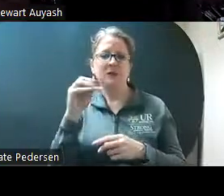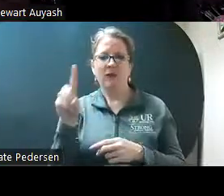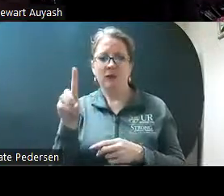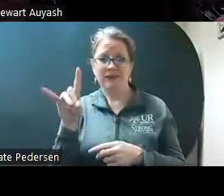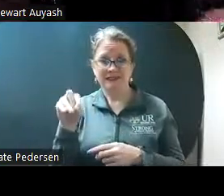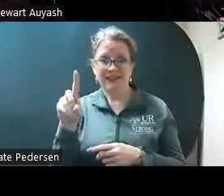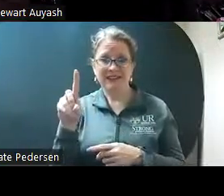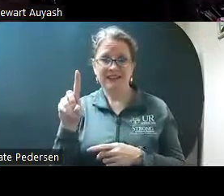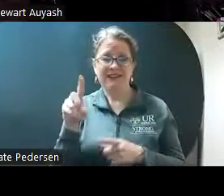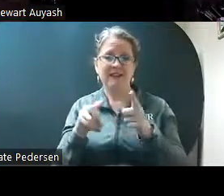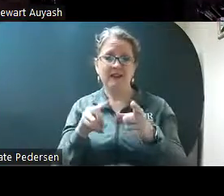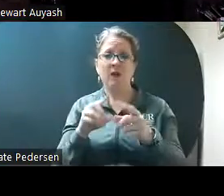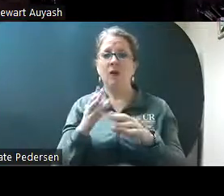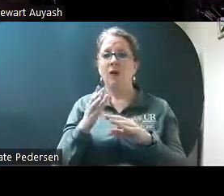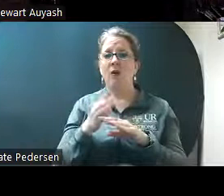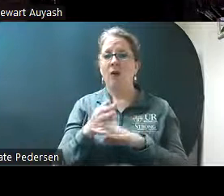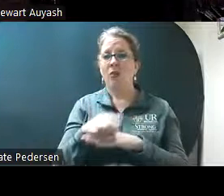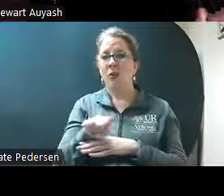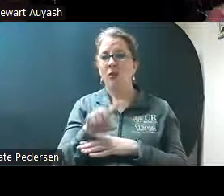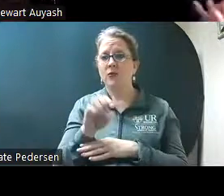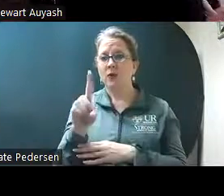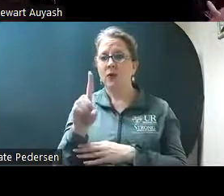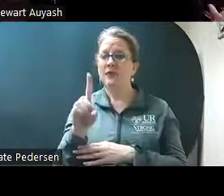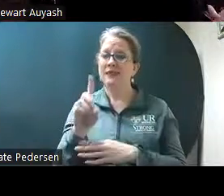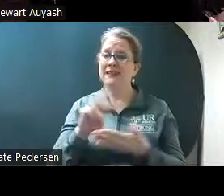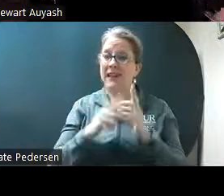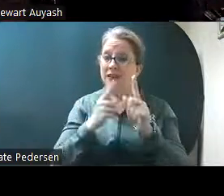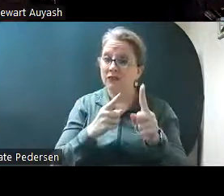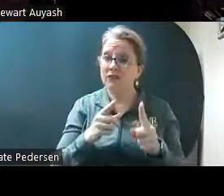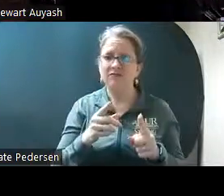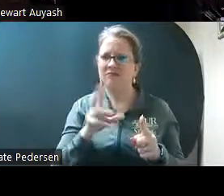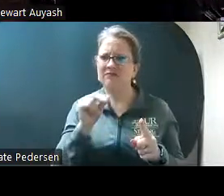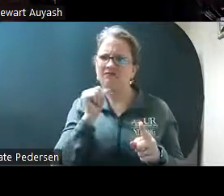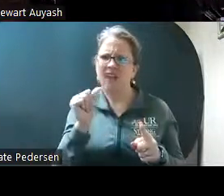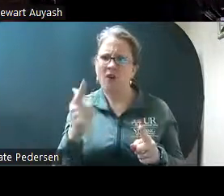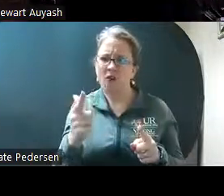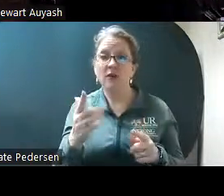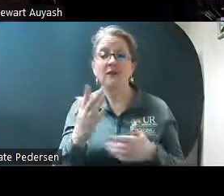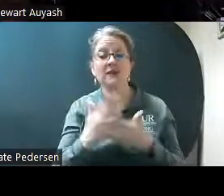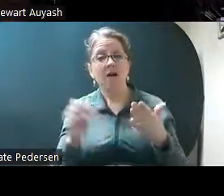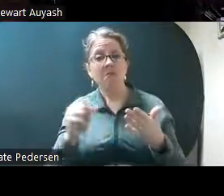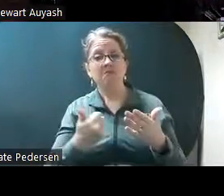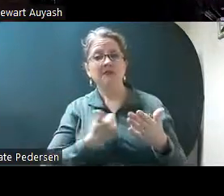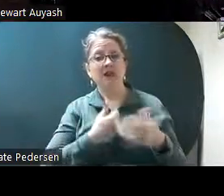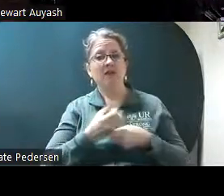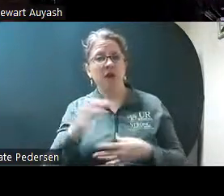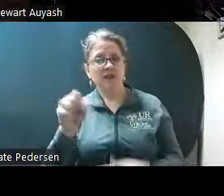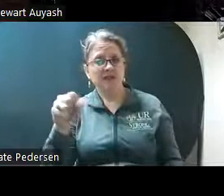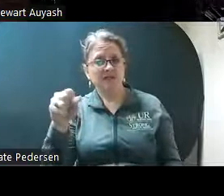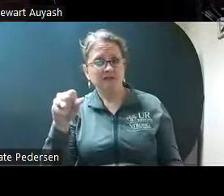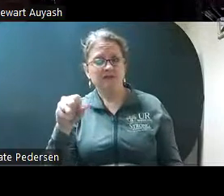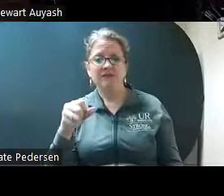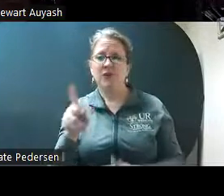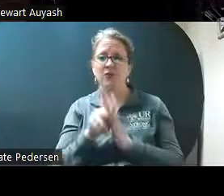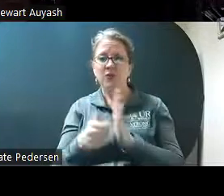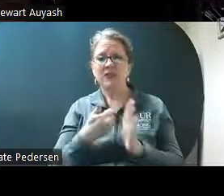all overdoses are unintentional. Some may be considered to be self-inflicted